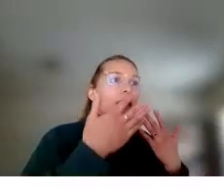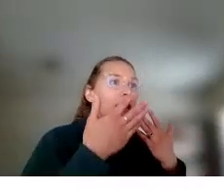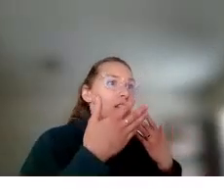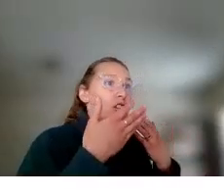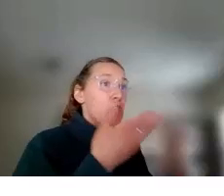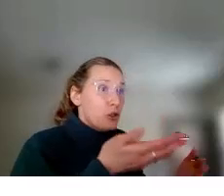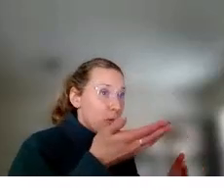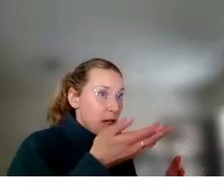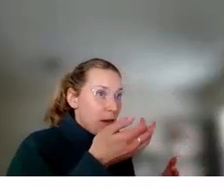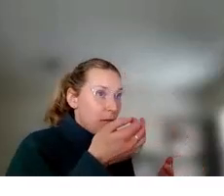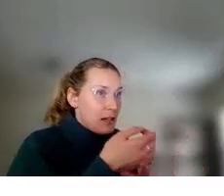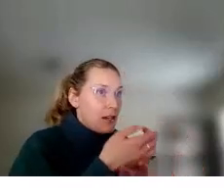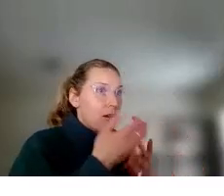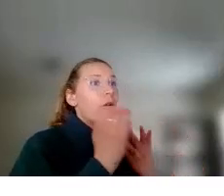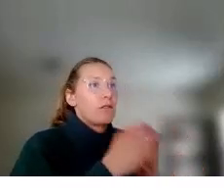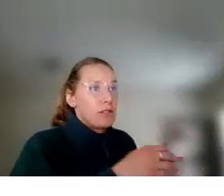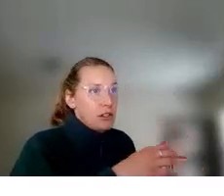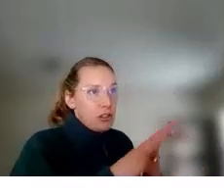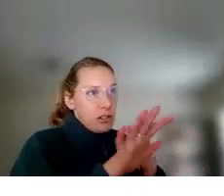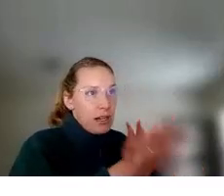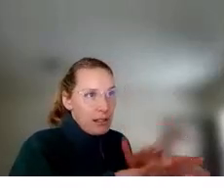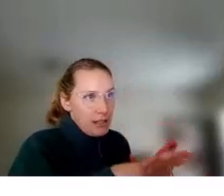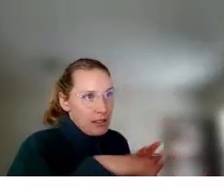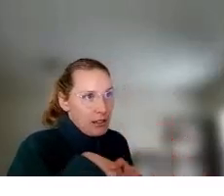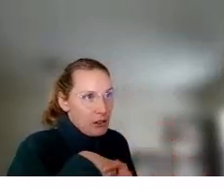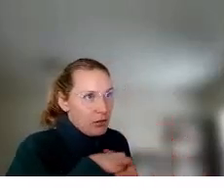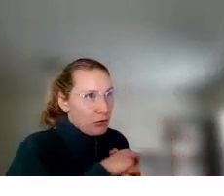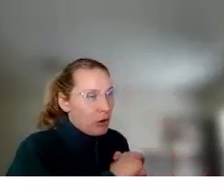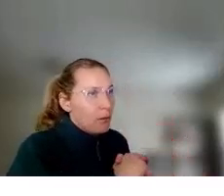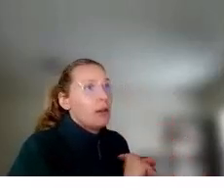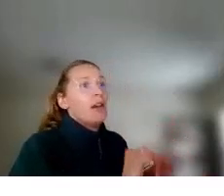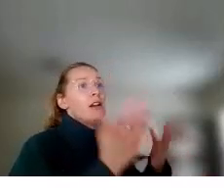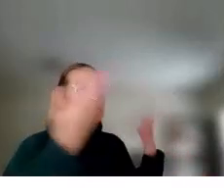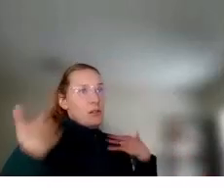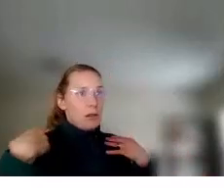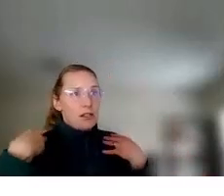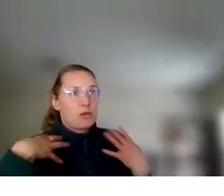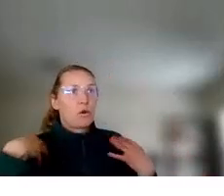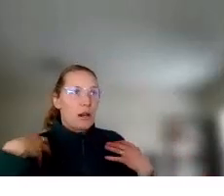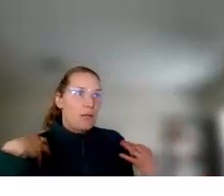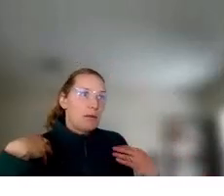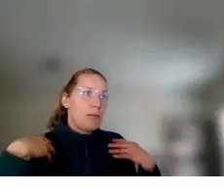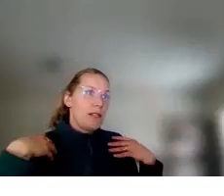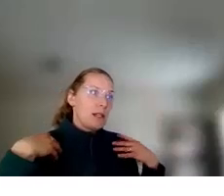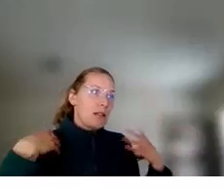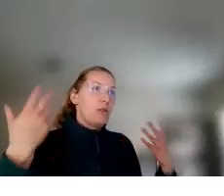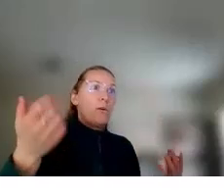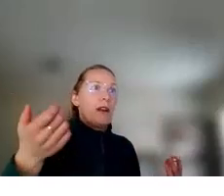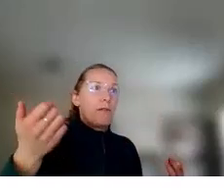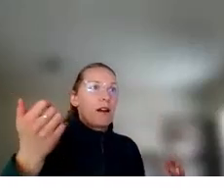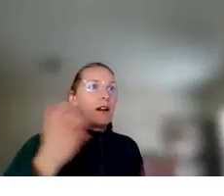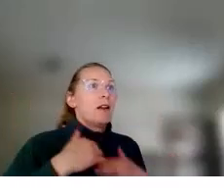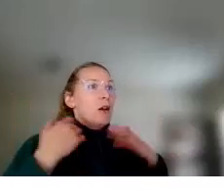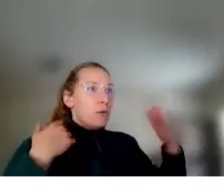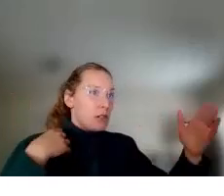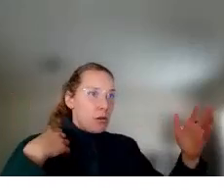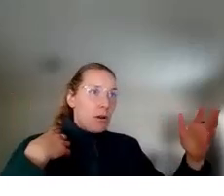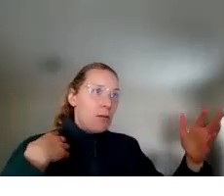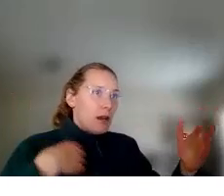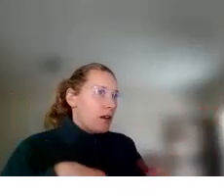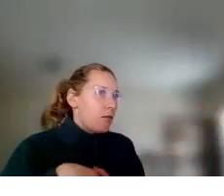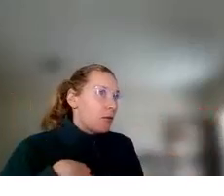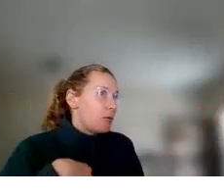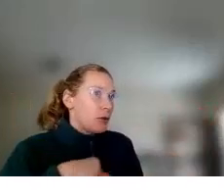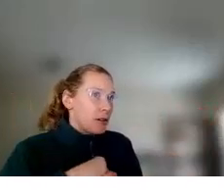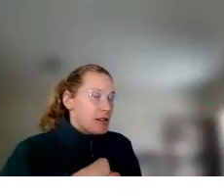them to have a new PMIP or physician's attestation form. Just because we're implementing a new waiver, we